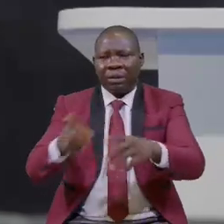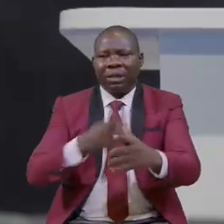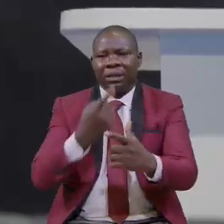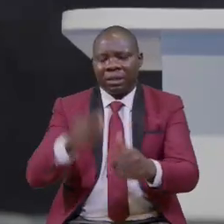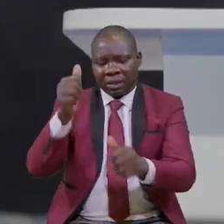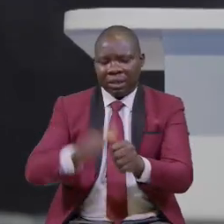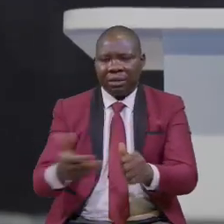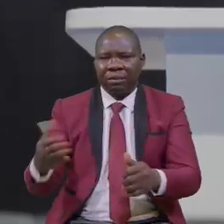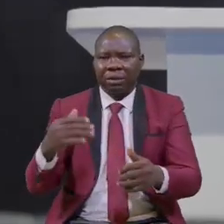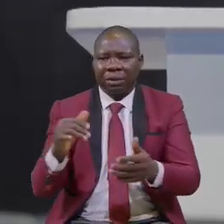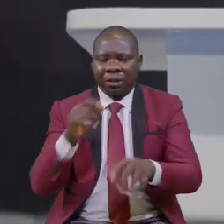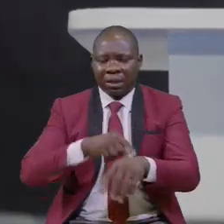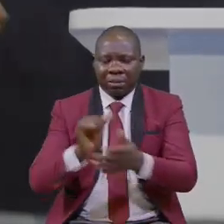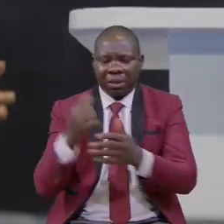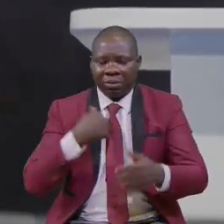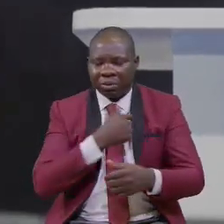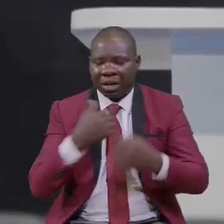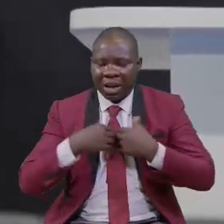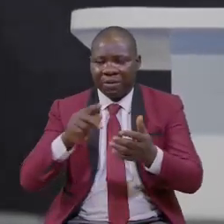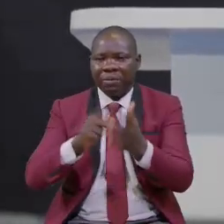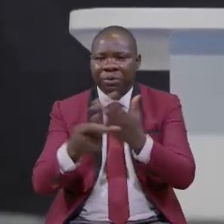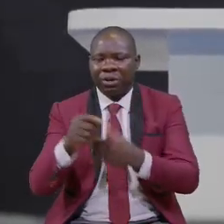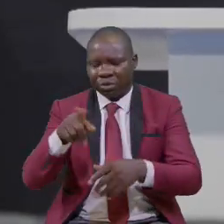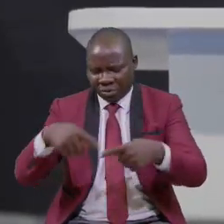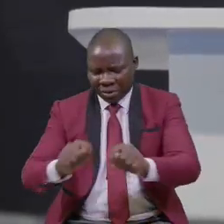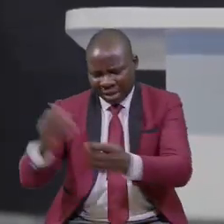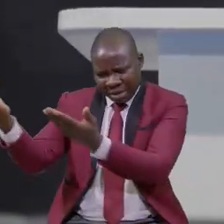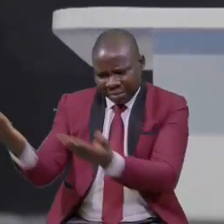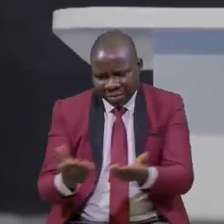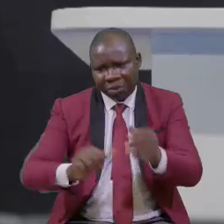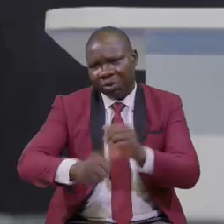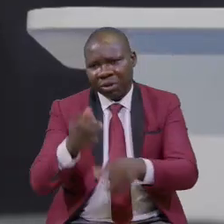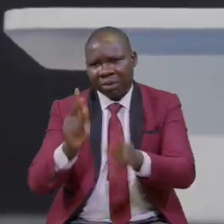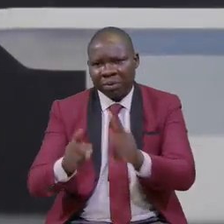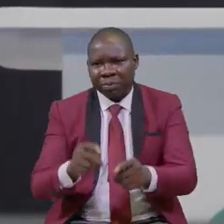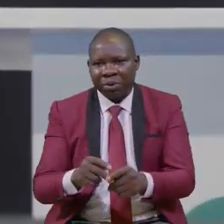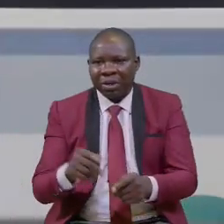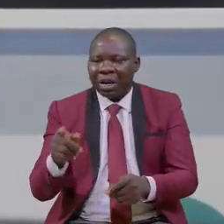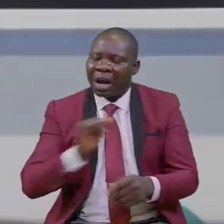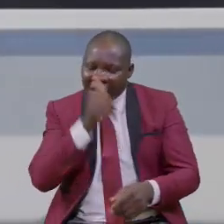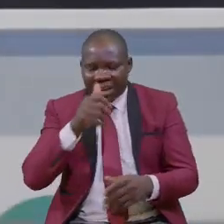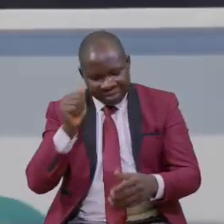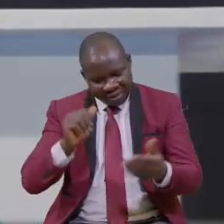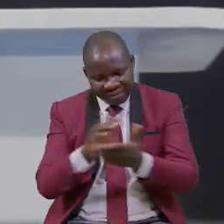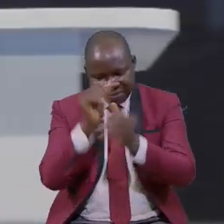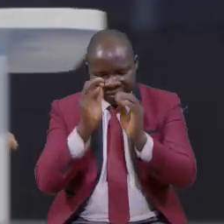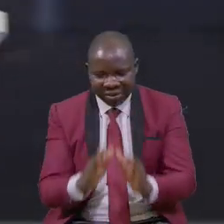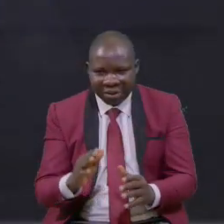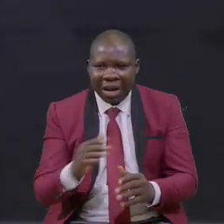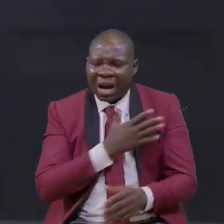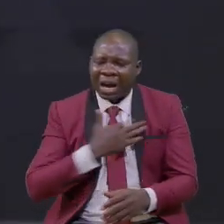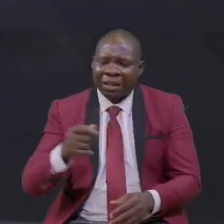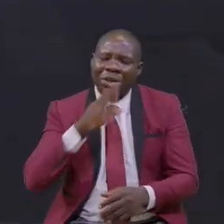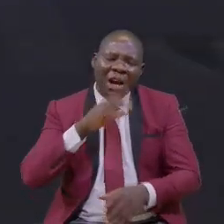we have crusade, you even try, you bring other people, but you say, I'm a believer, and you are